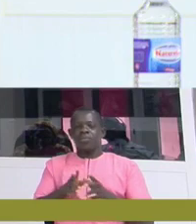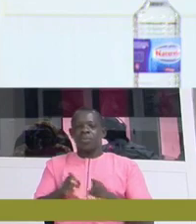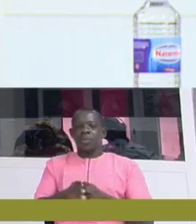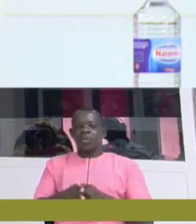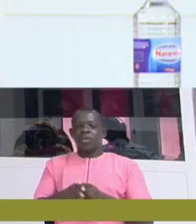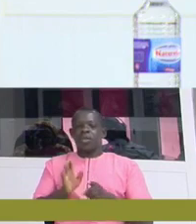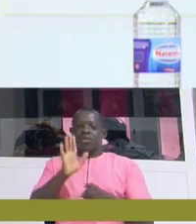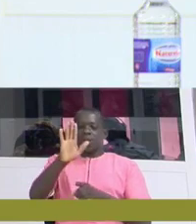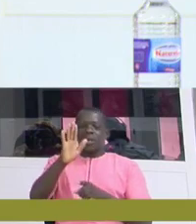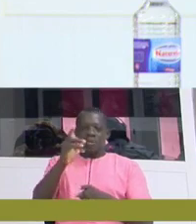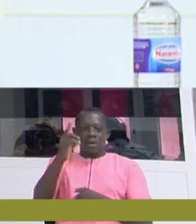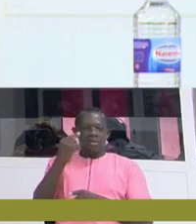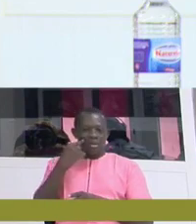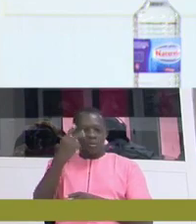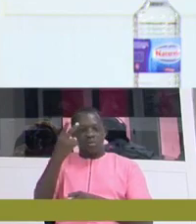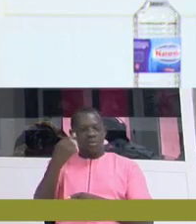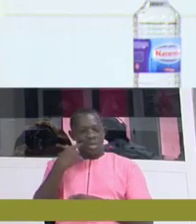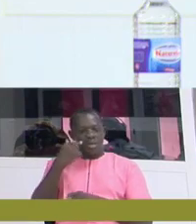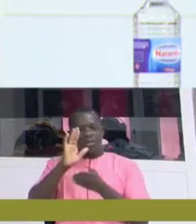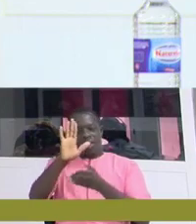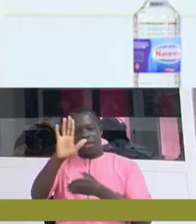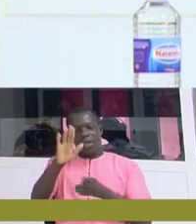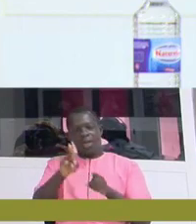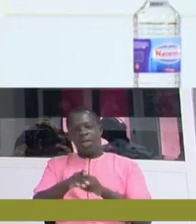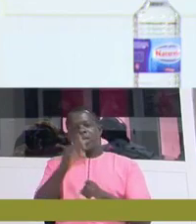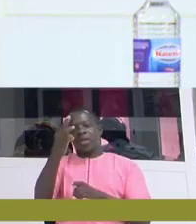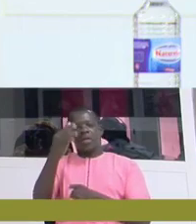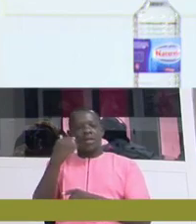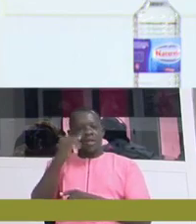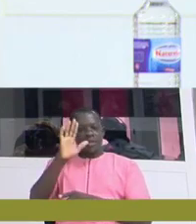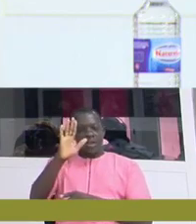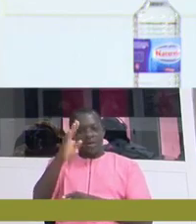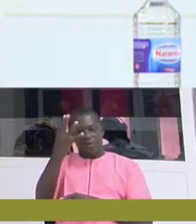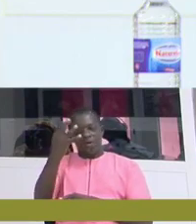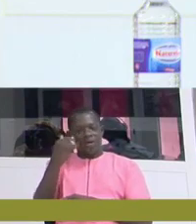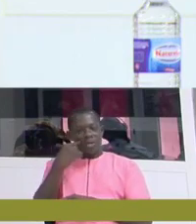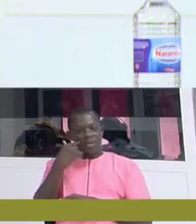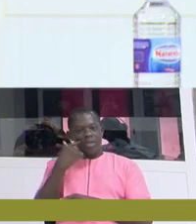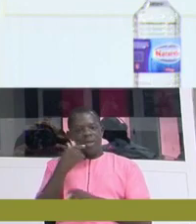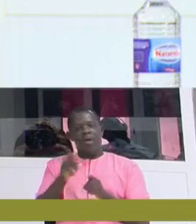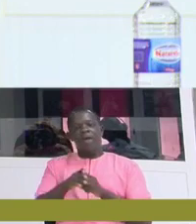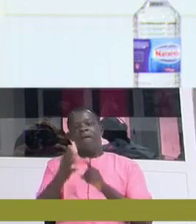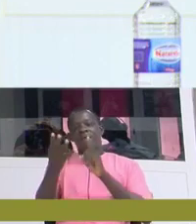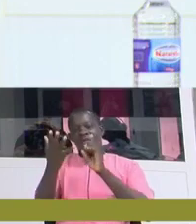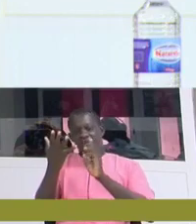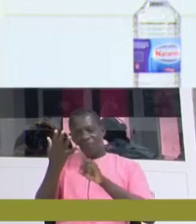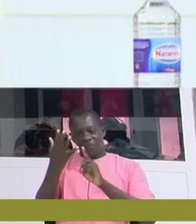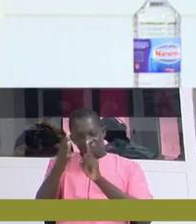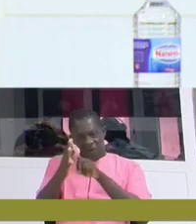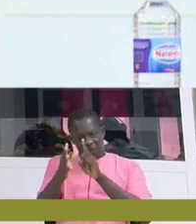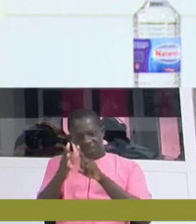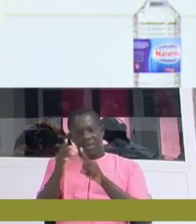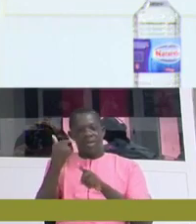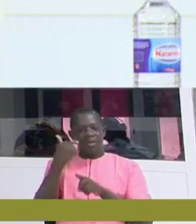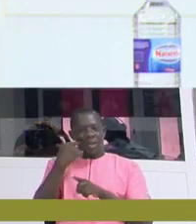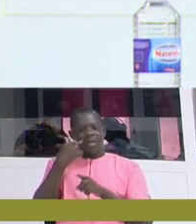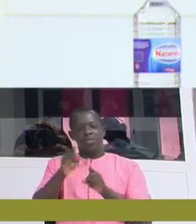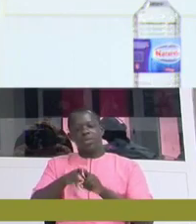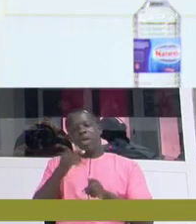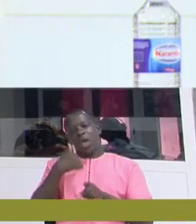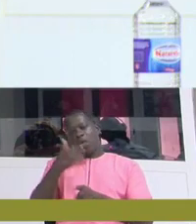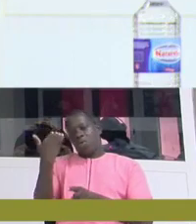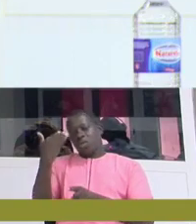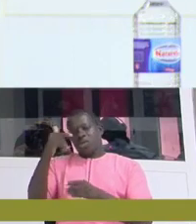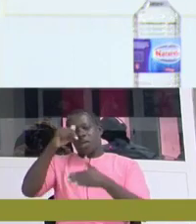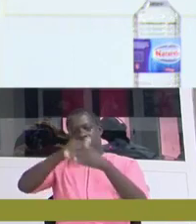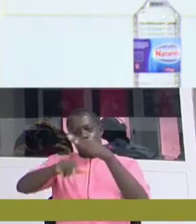later. Tilifula. 2 days later. Tilisaba. 3 days later. Tilinani. 4 days. Tililulunjamo. The fifth day. Mbebungo kono. I was in